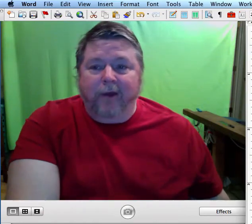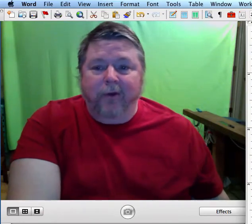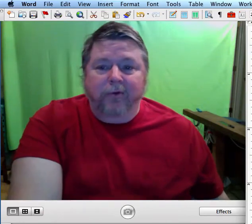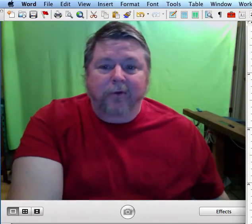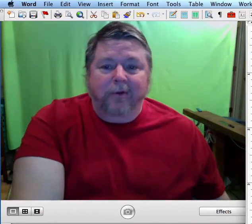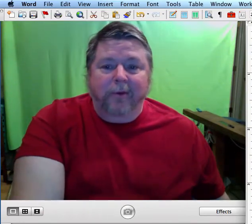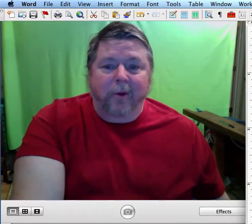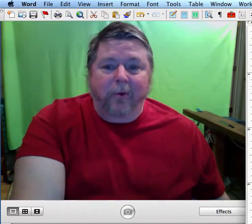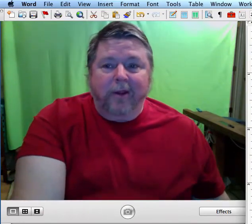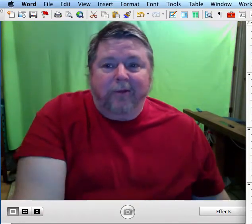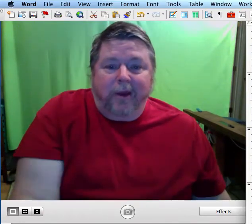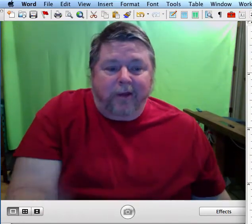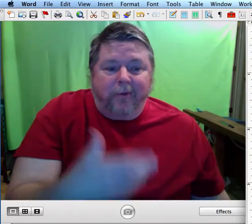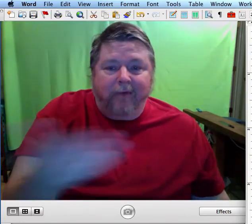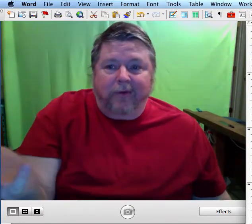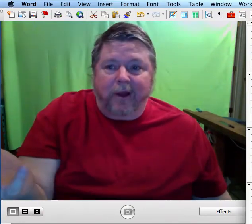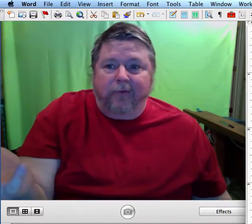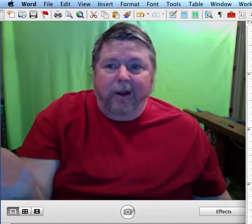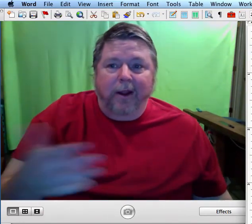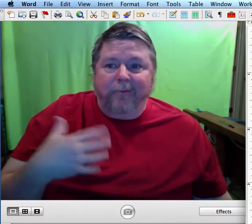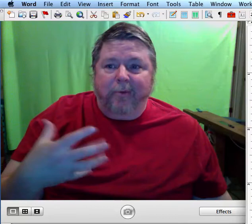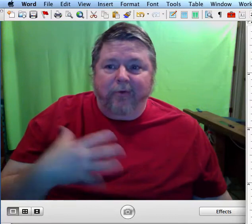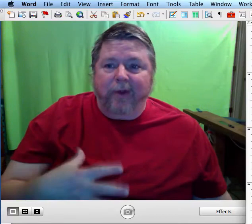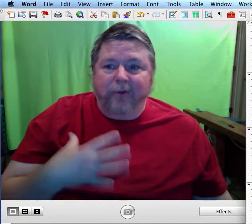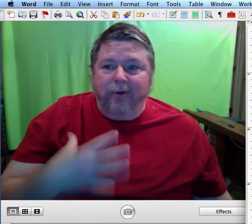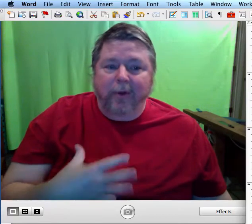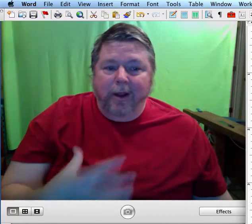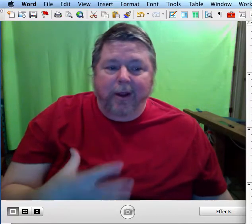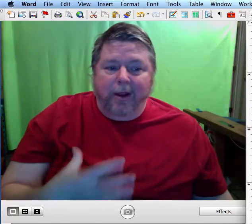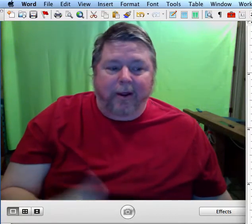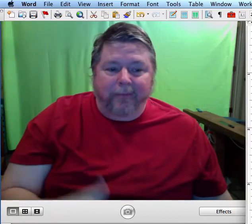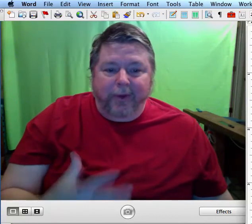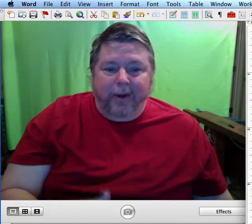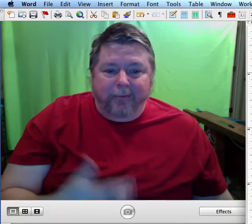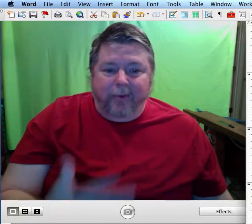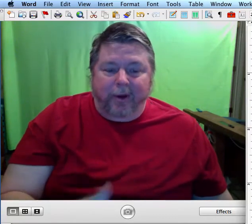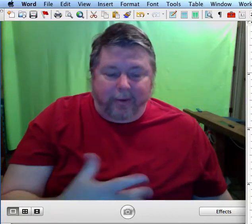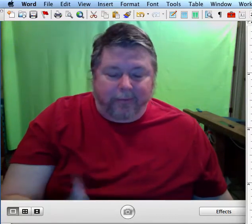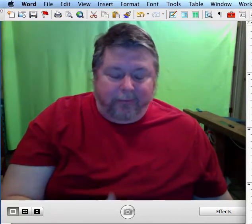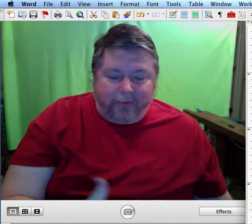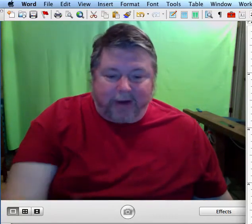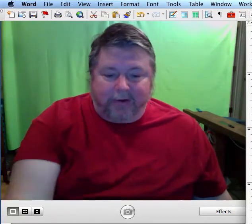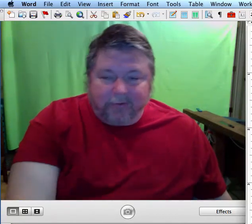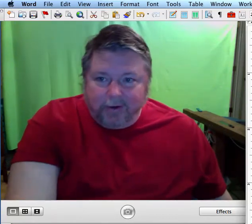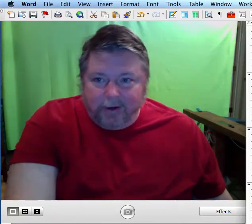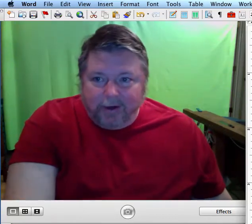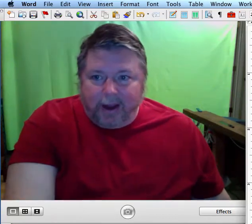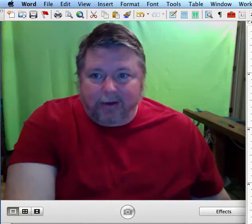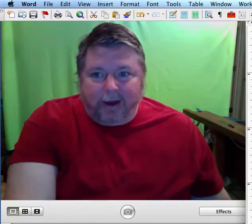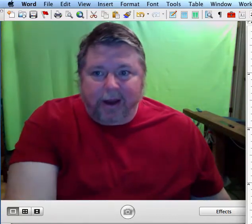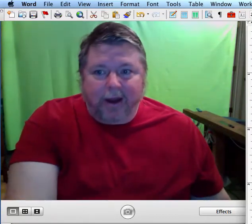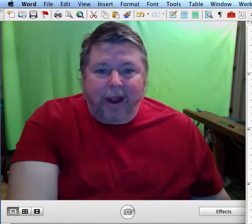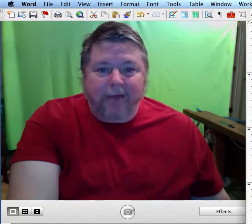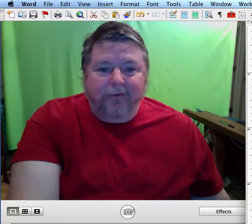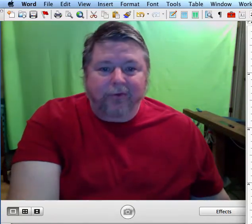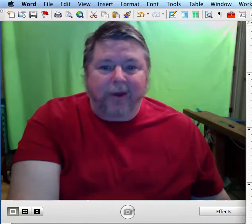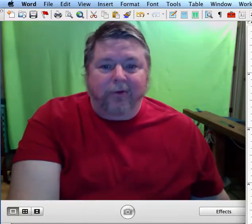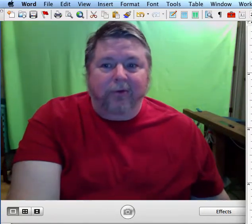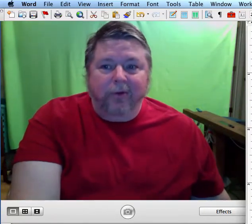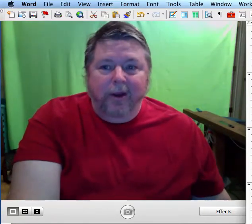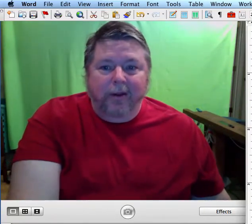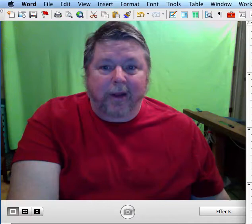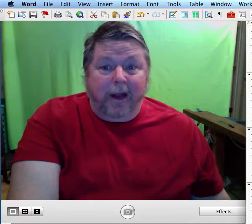invite you to see my work. That's me. That's private stuff. That's my professional practice. And I can't have